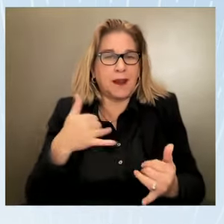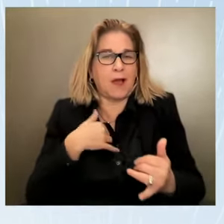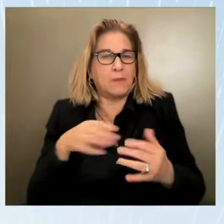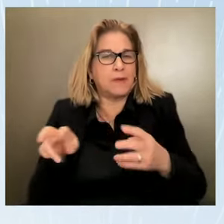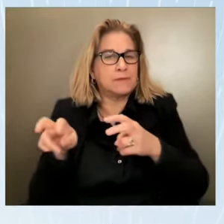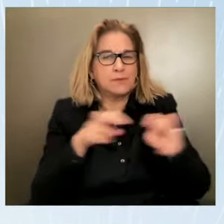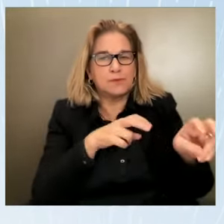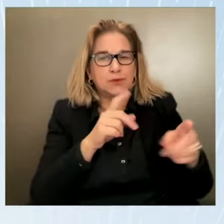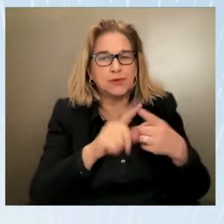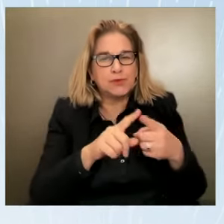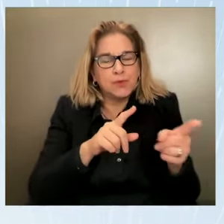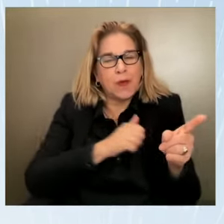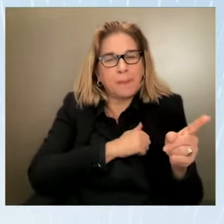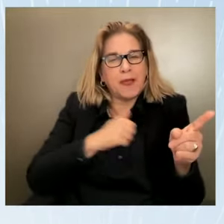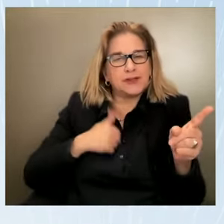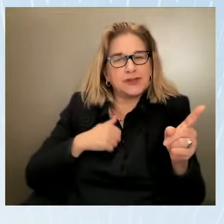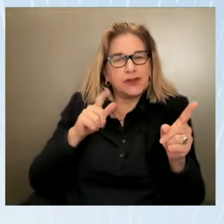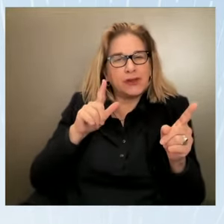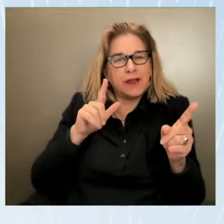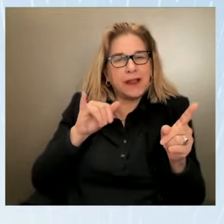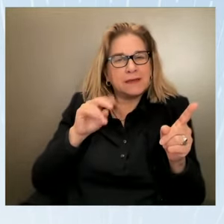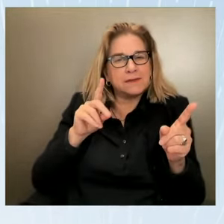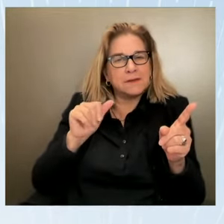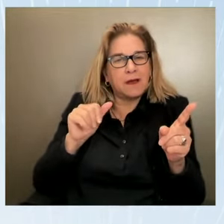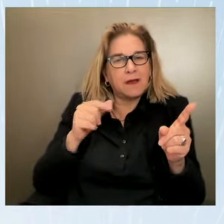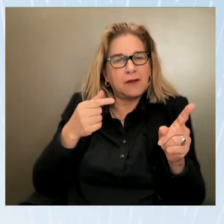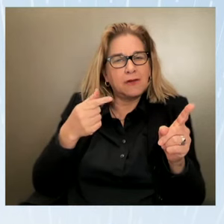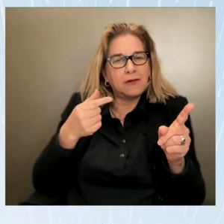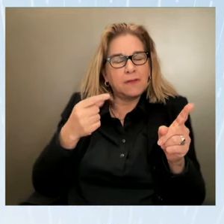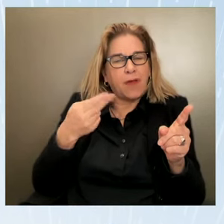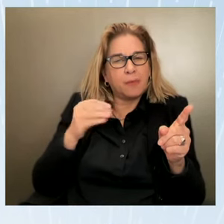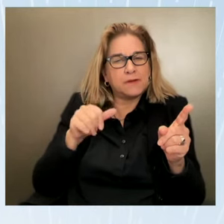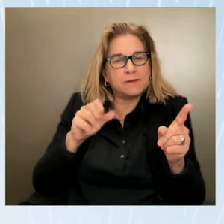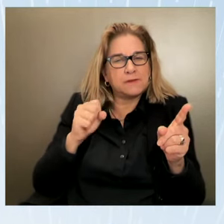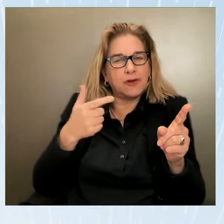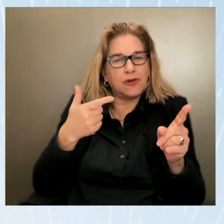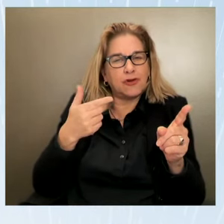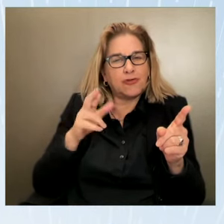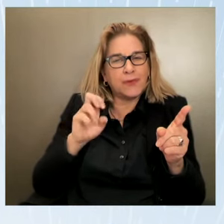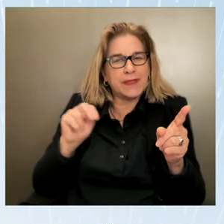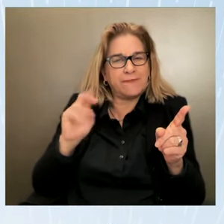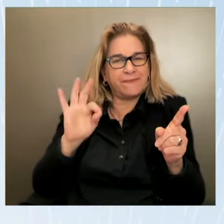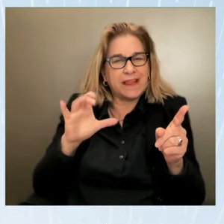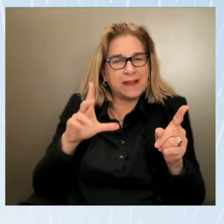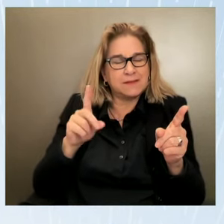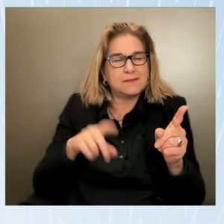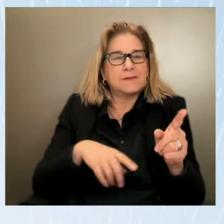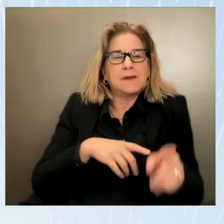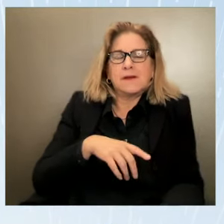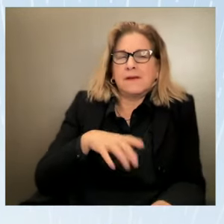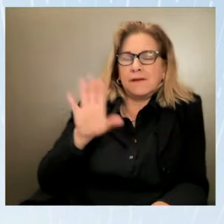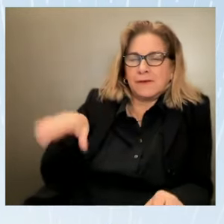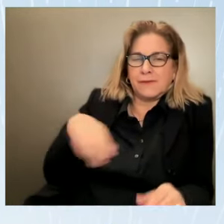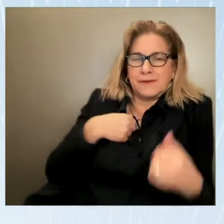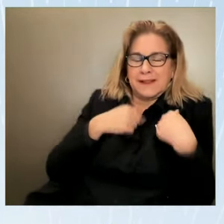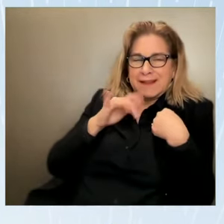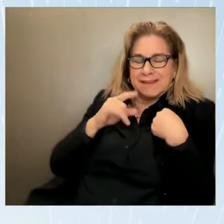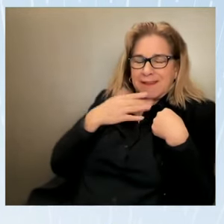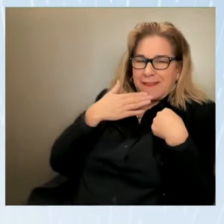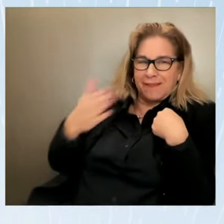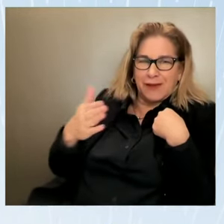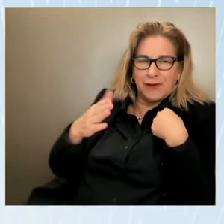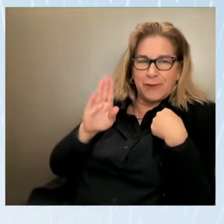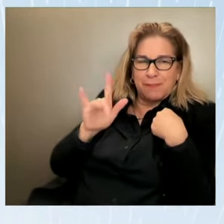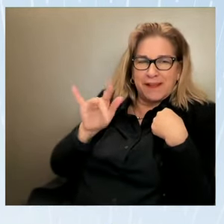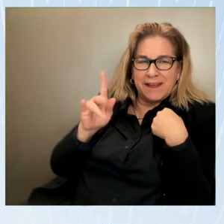Linda. Thank you, Secretary Blinken, and thank you so much, Ambassador Dyer. Welcome. Congratulations